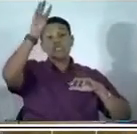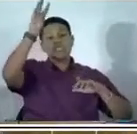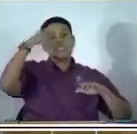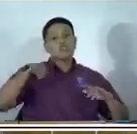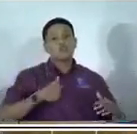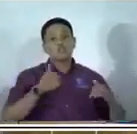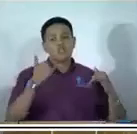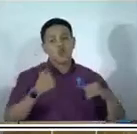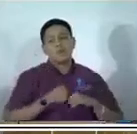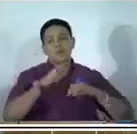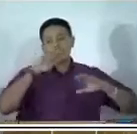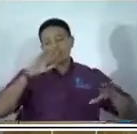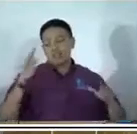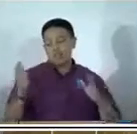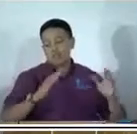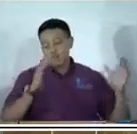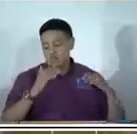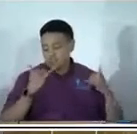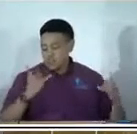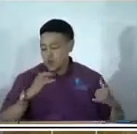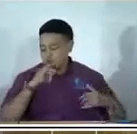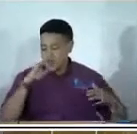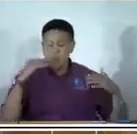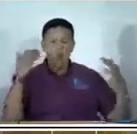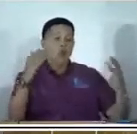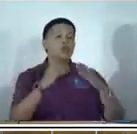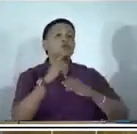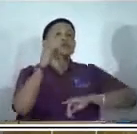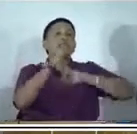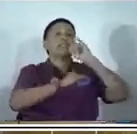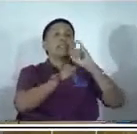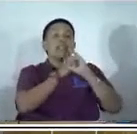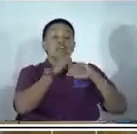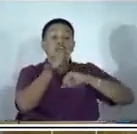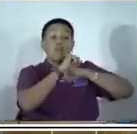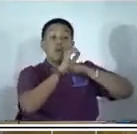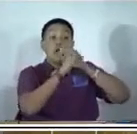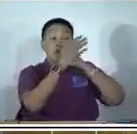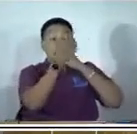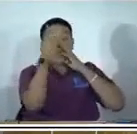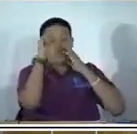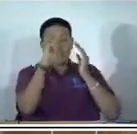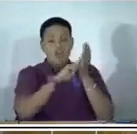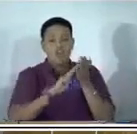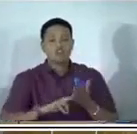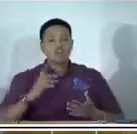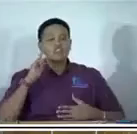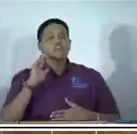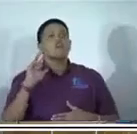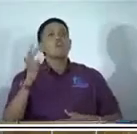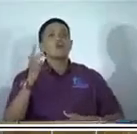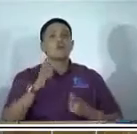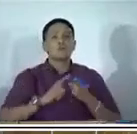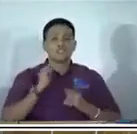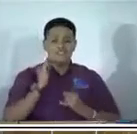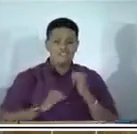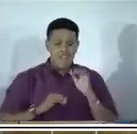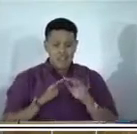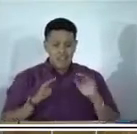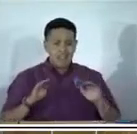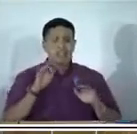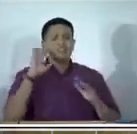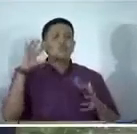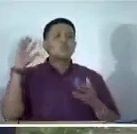making preparations, Madam Speaker, to go to the international market for a contractor for the third and final phase to